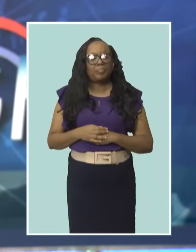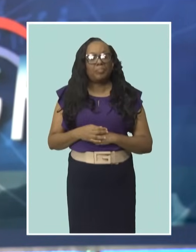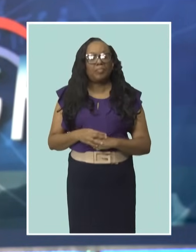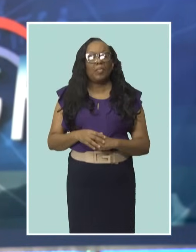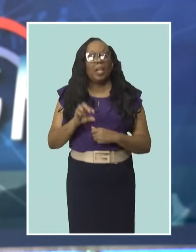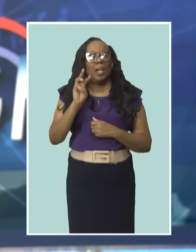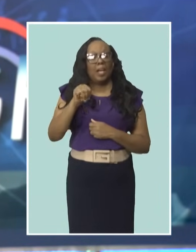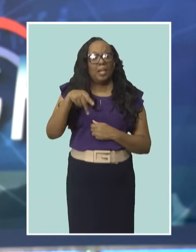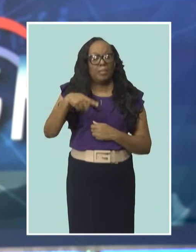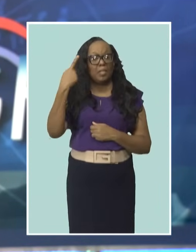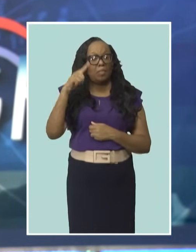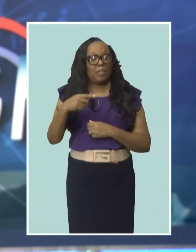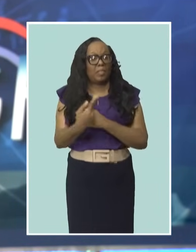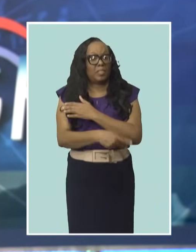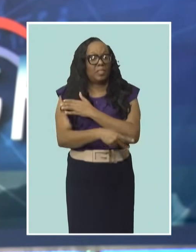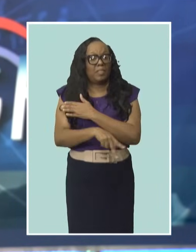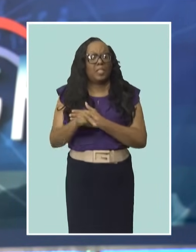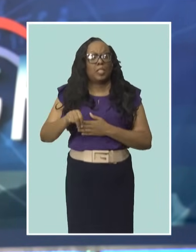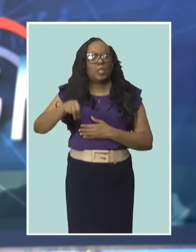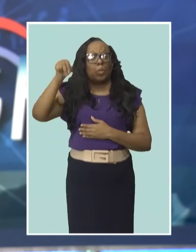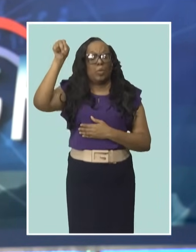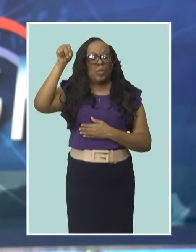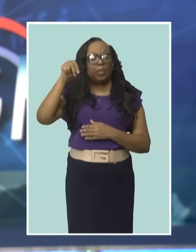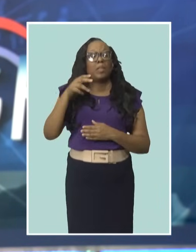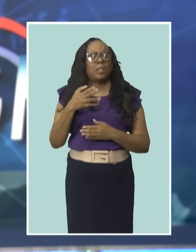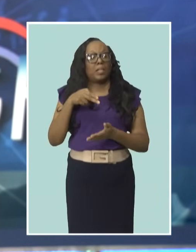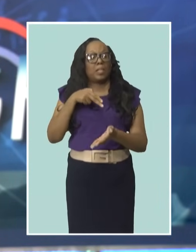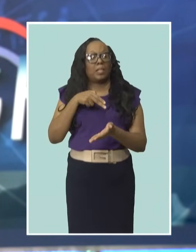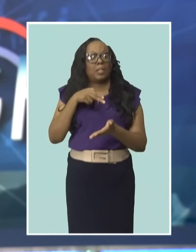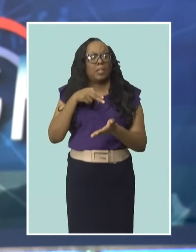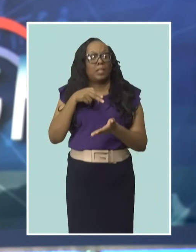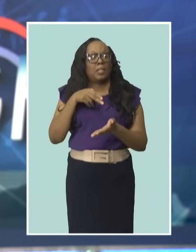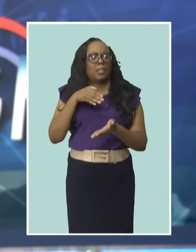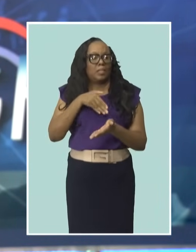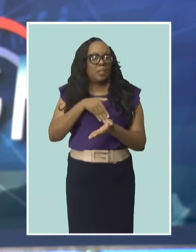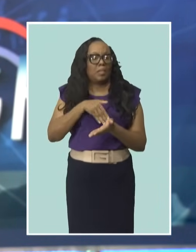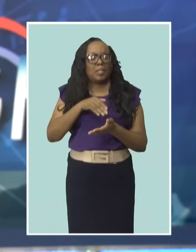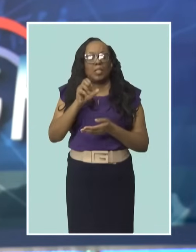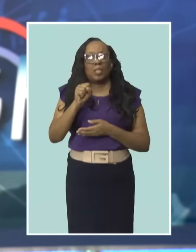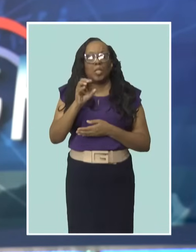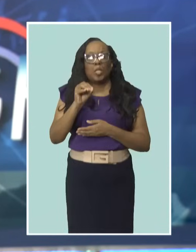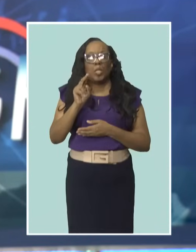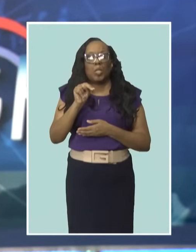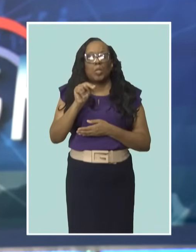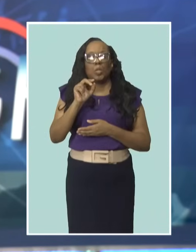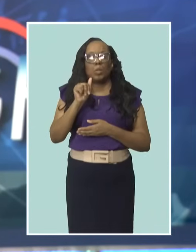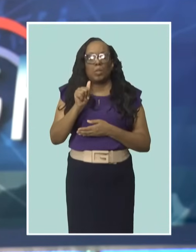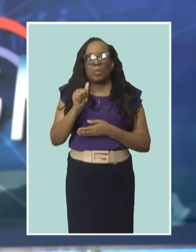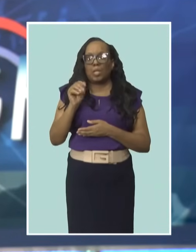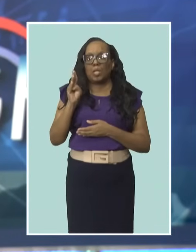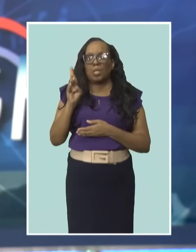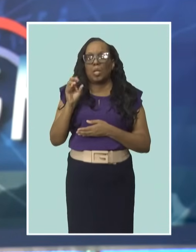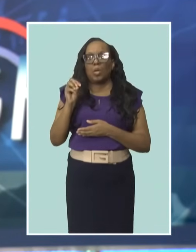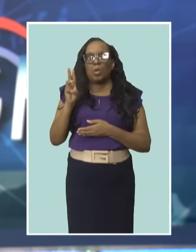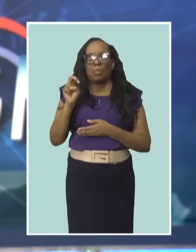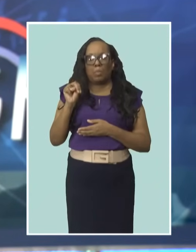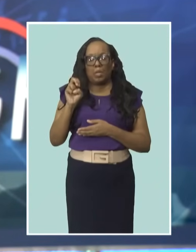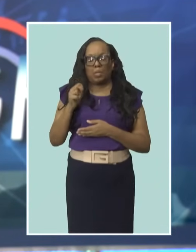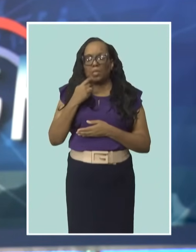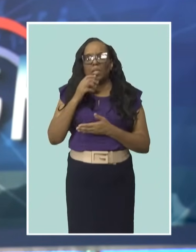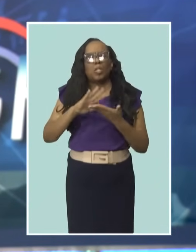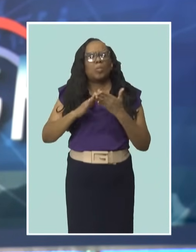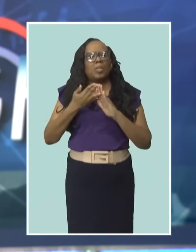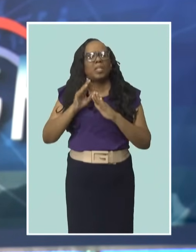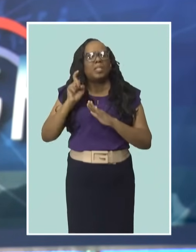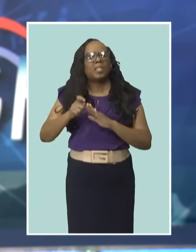Parliament for St. Phillip North, Dr. Sonia Brown, raised concerns about the communities quickly losing their shared values, pointing